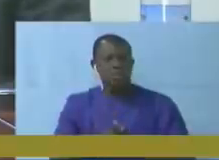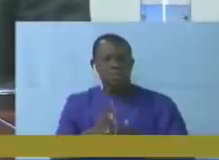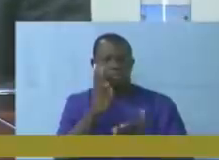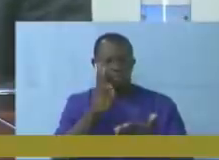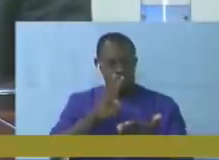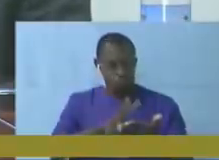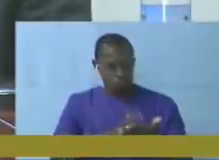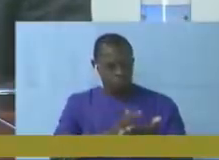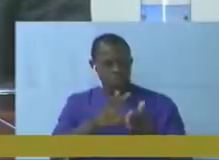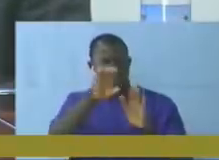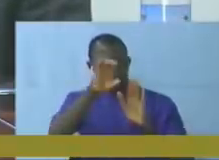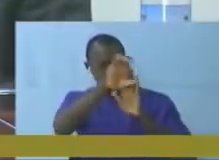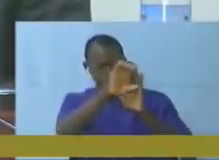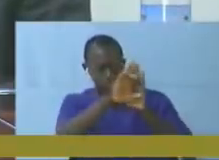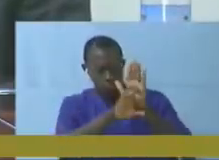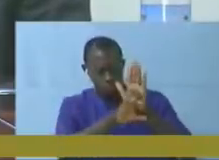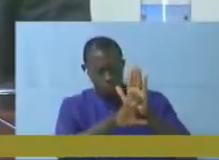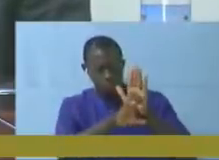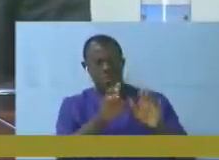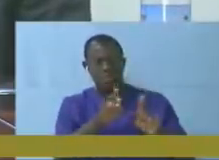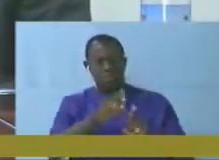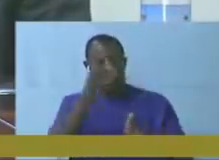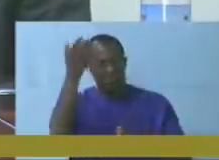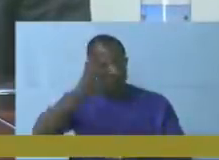1997 Constitution.